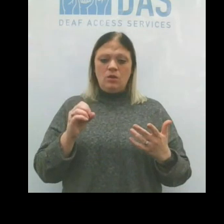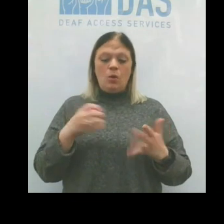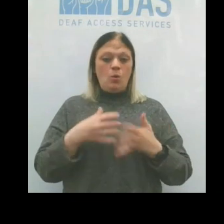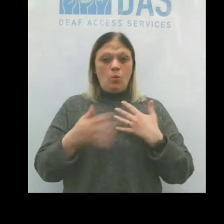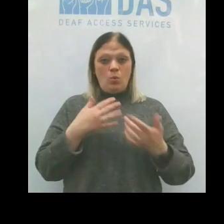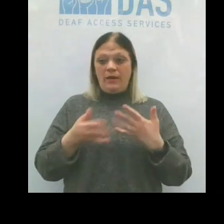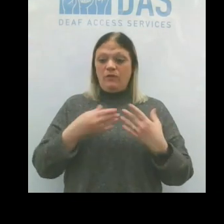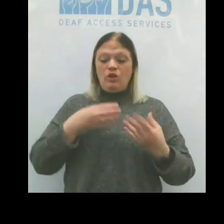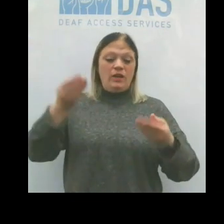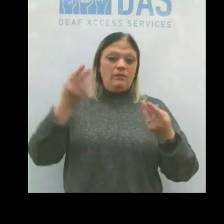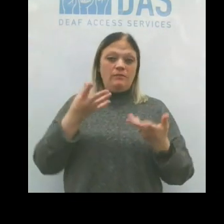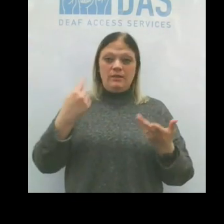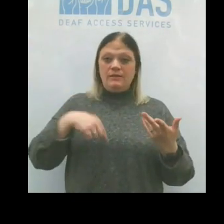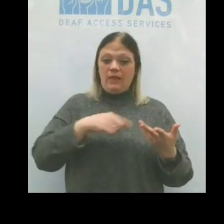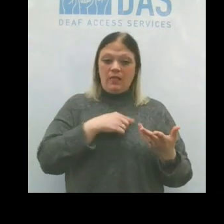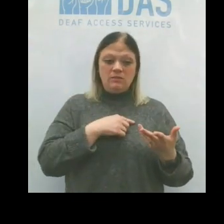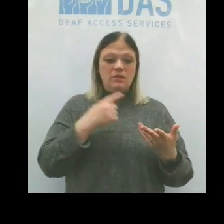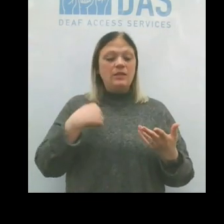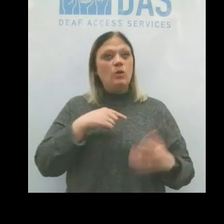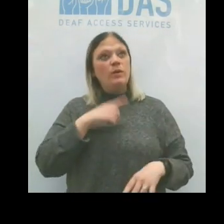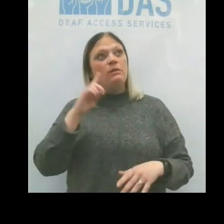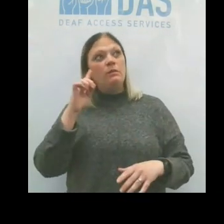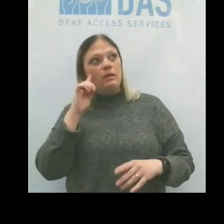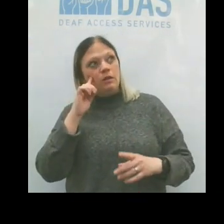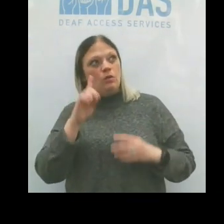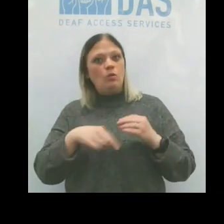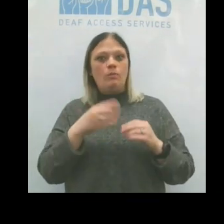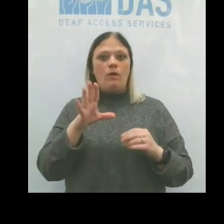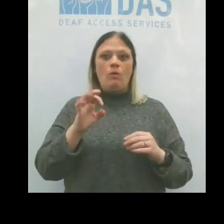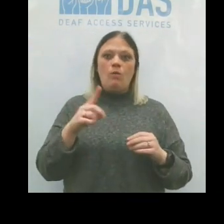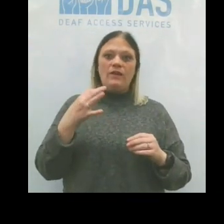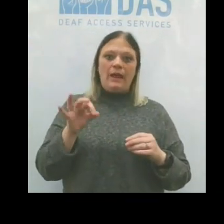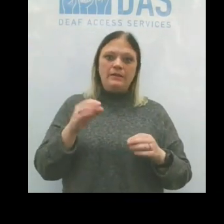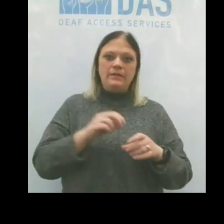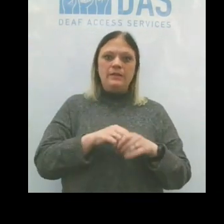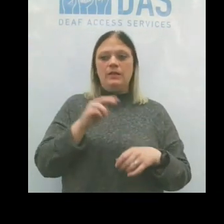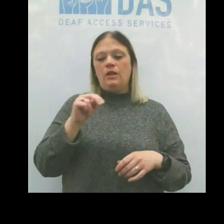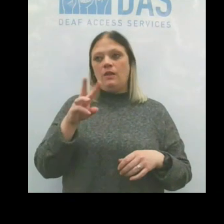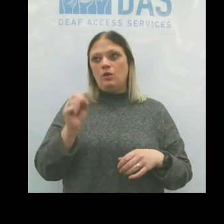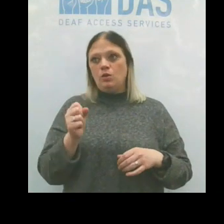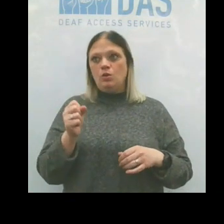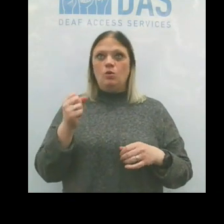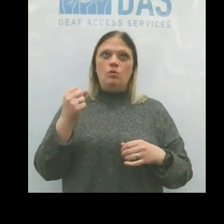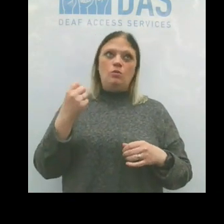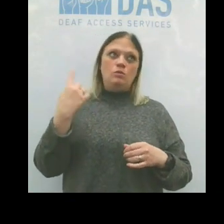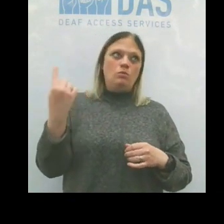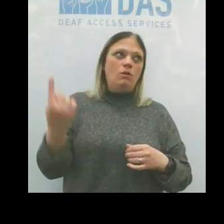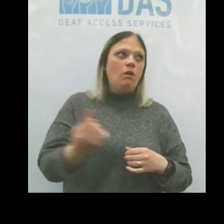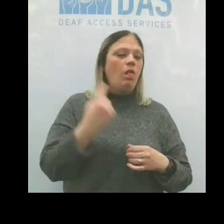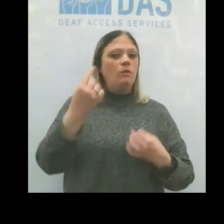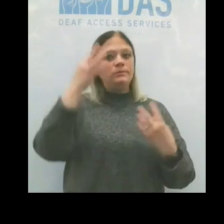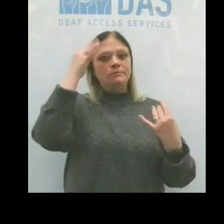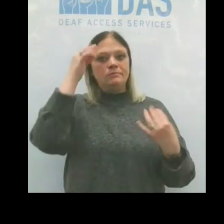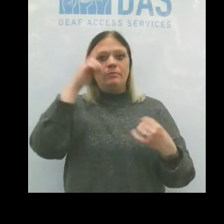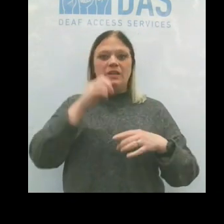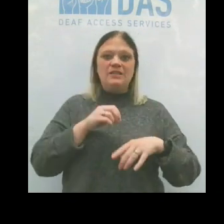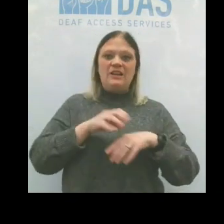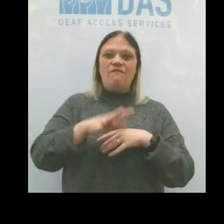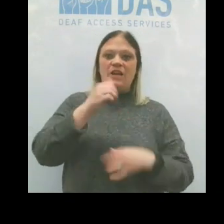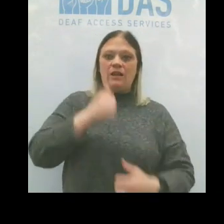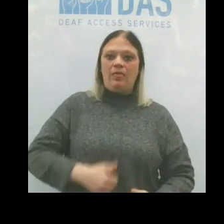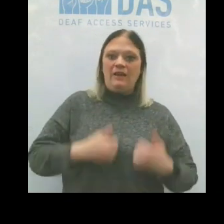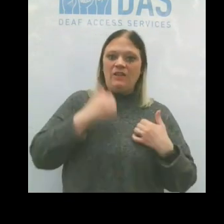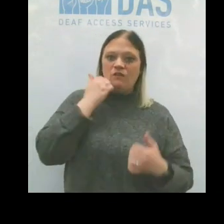is that although we hear about COVID-19, in the news all the time, we're all thinking about it because it's affecting our lives every